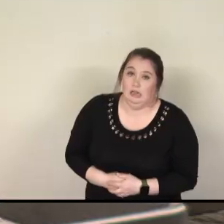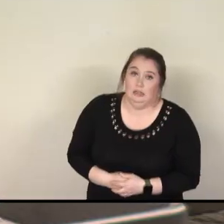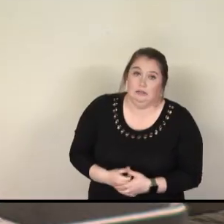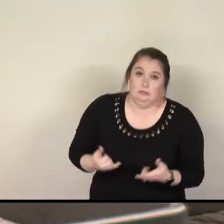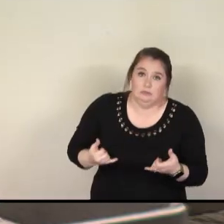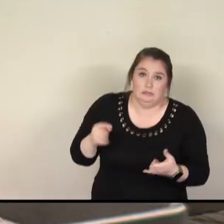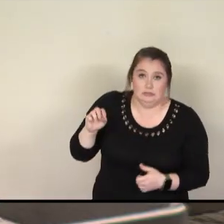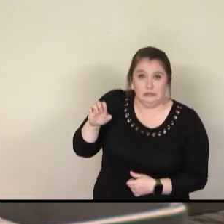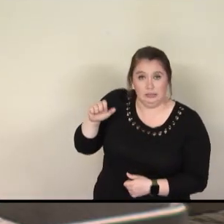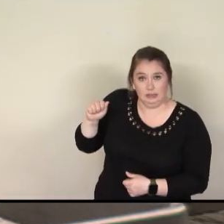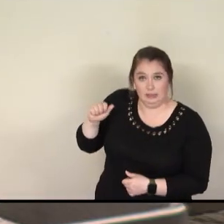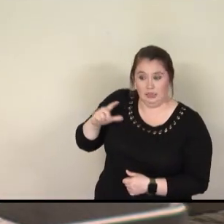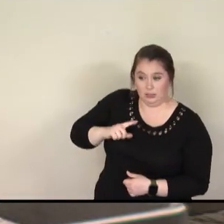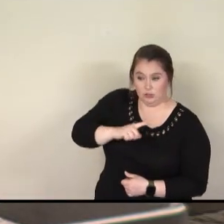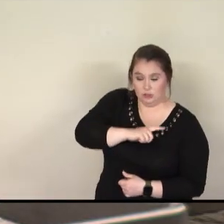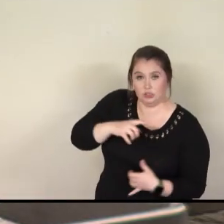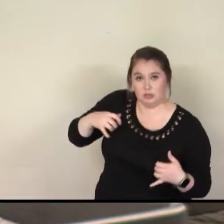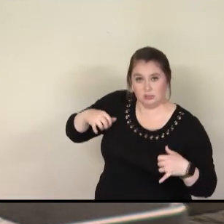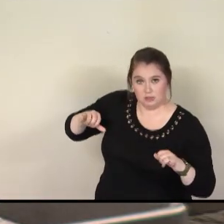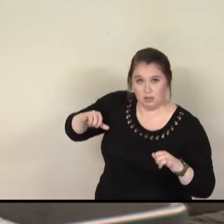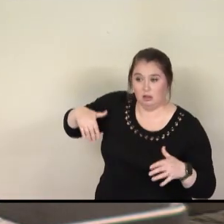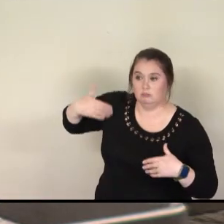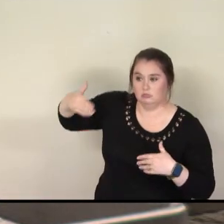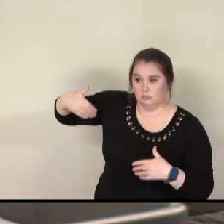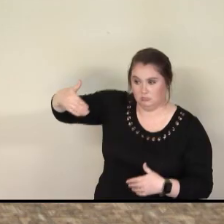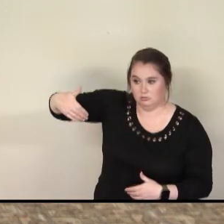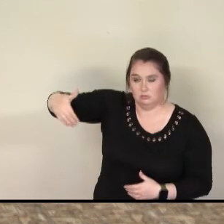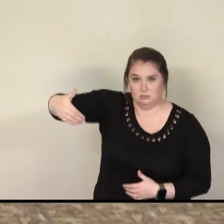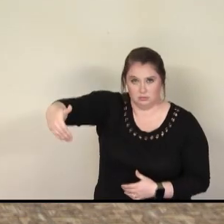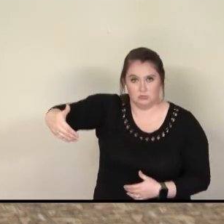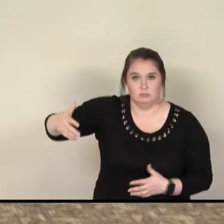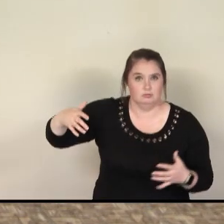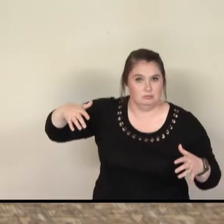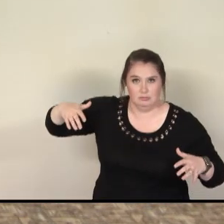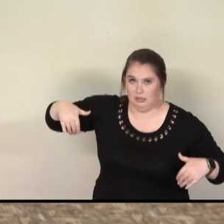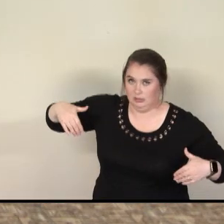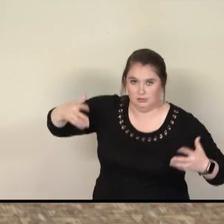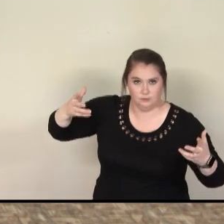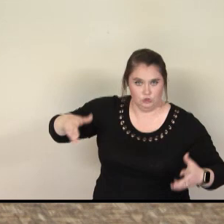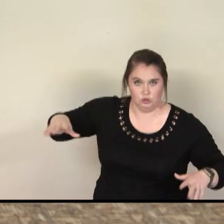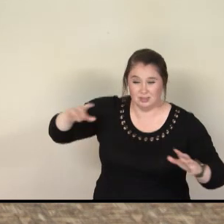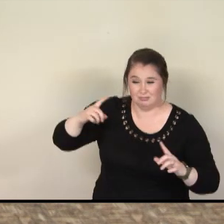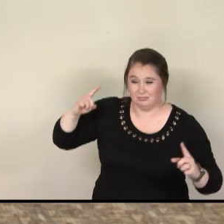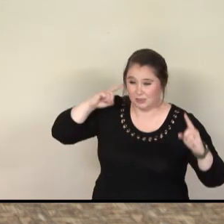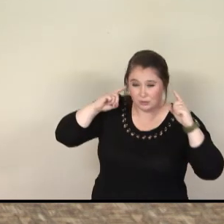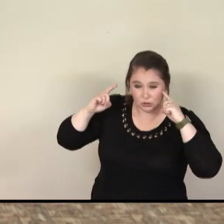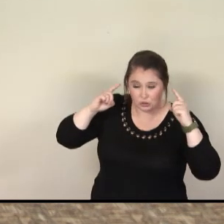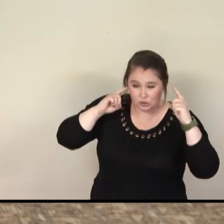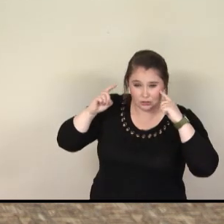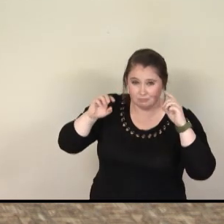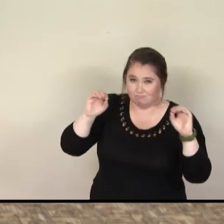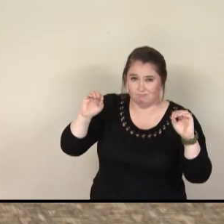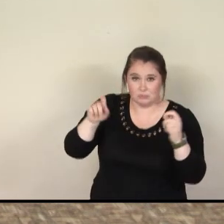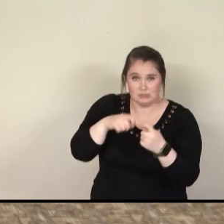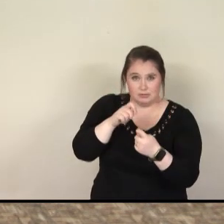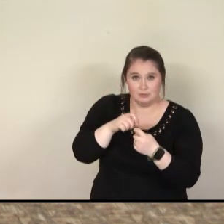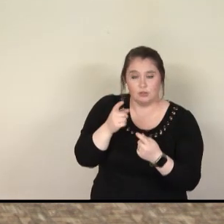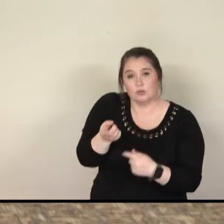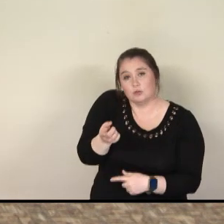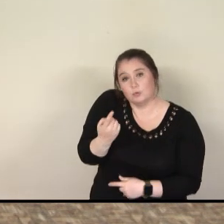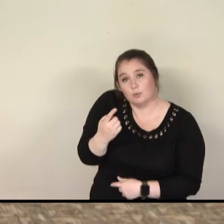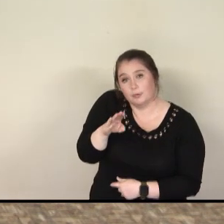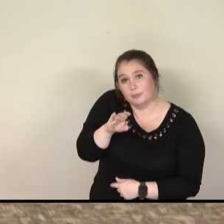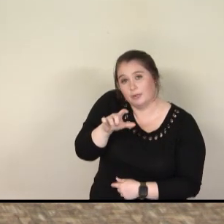Well, legislators are still in session, Yeah. so I haven't heard anything specific. There is one bill